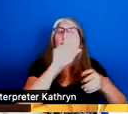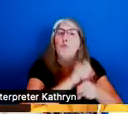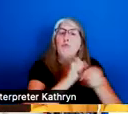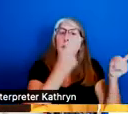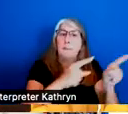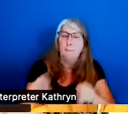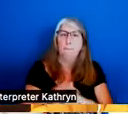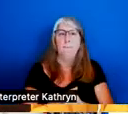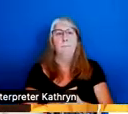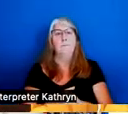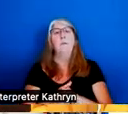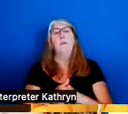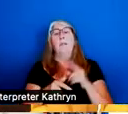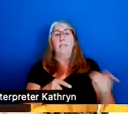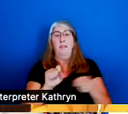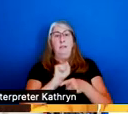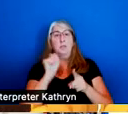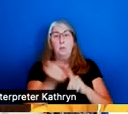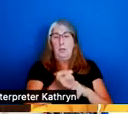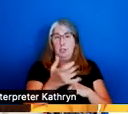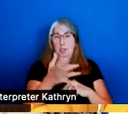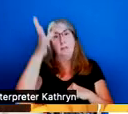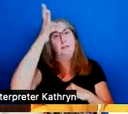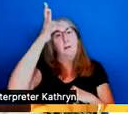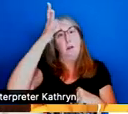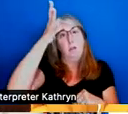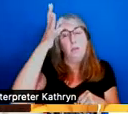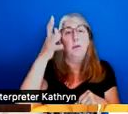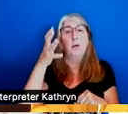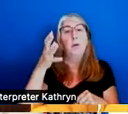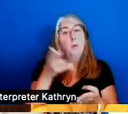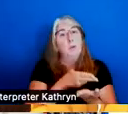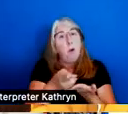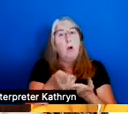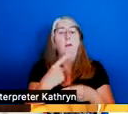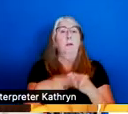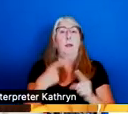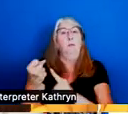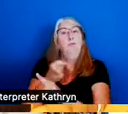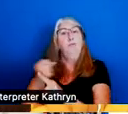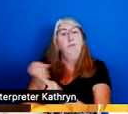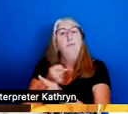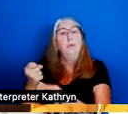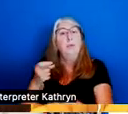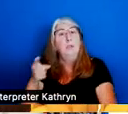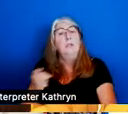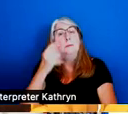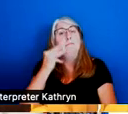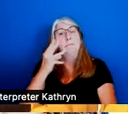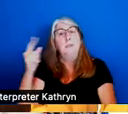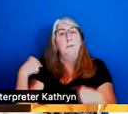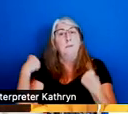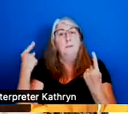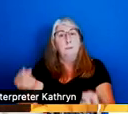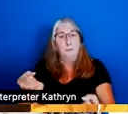We had, in that case, the father of the child was honest about the abuse that she had suffered, although described